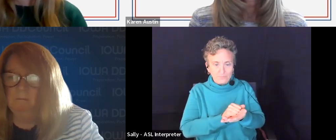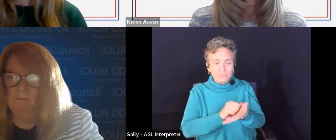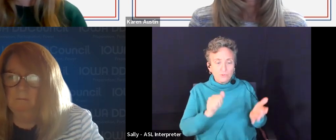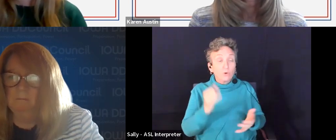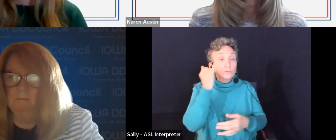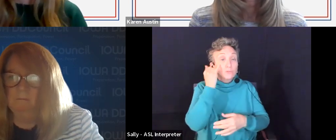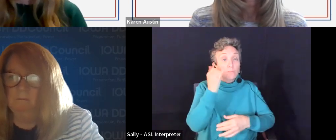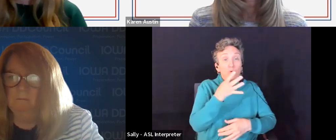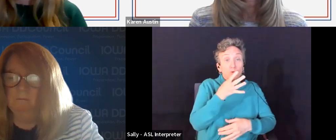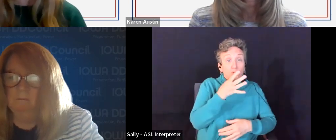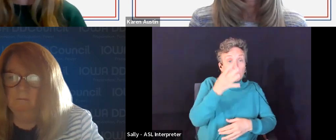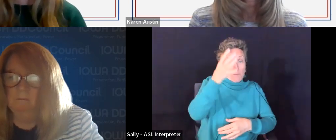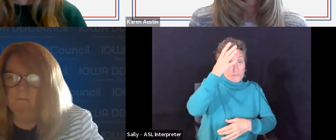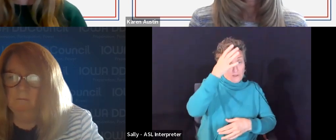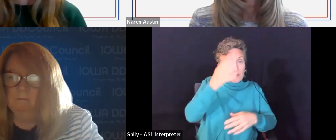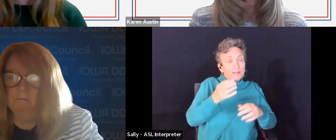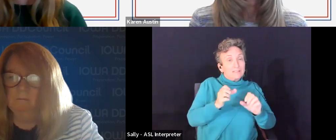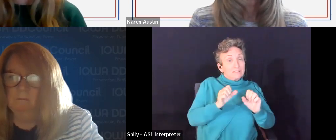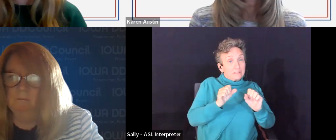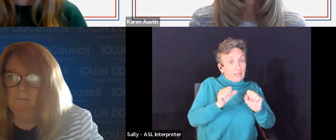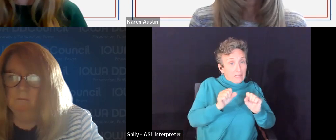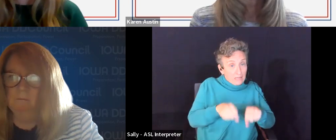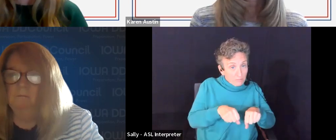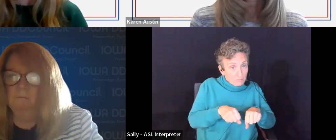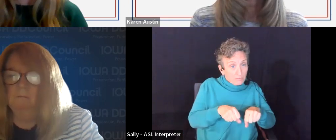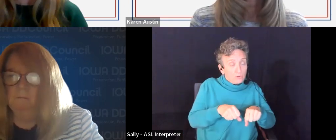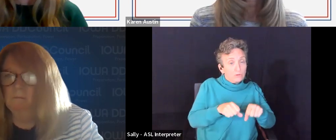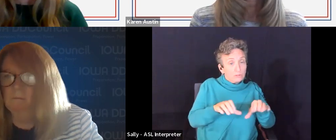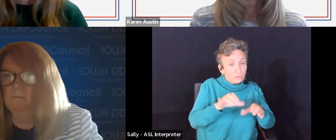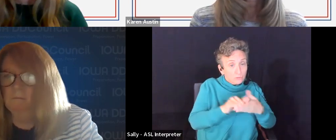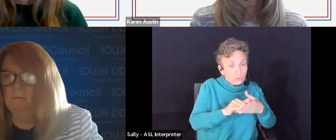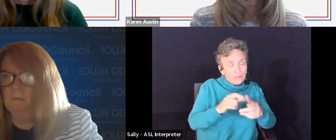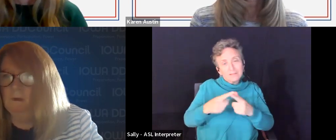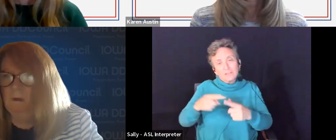parent was able, then no, they would not.